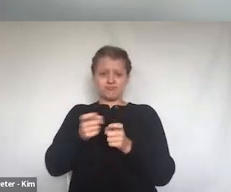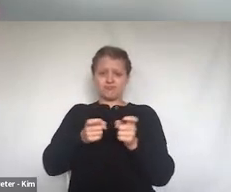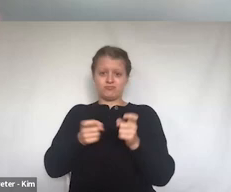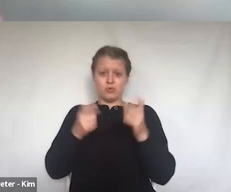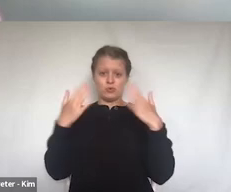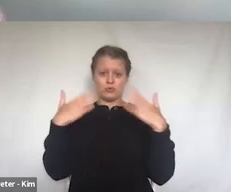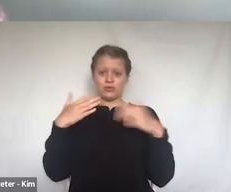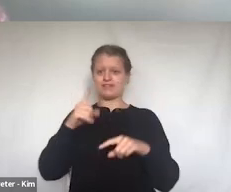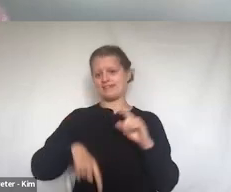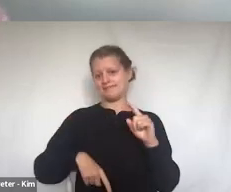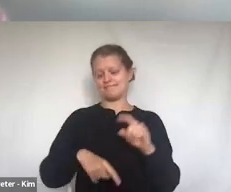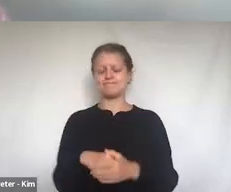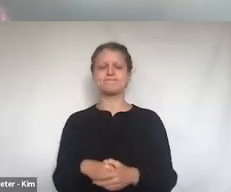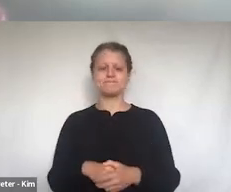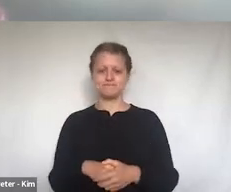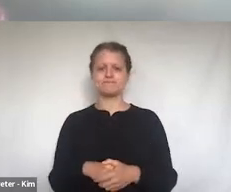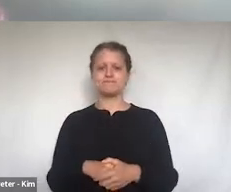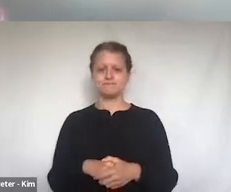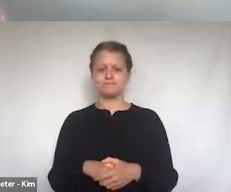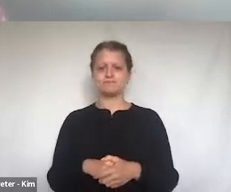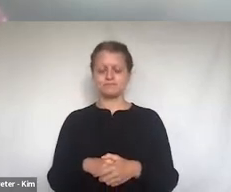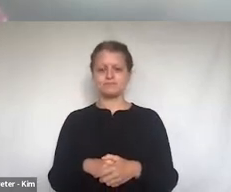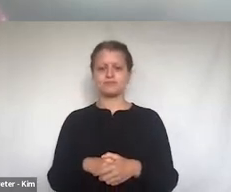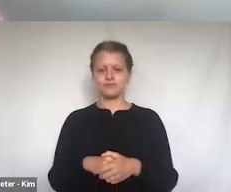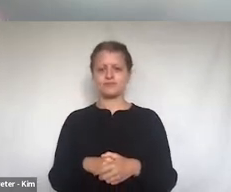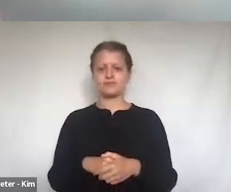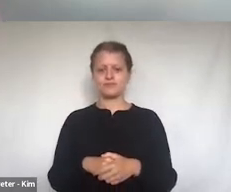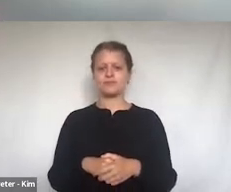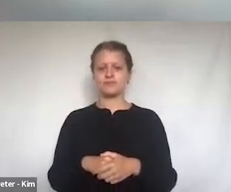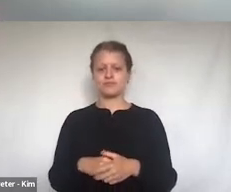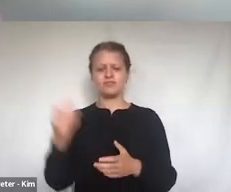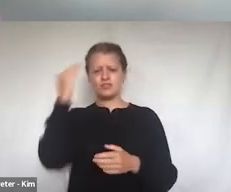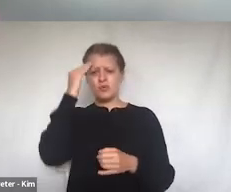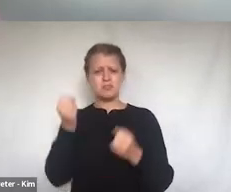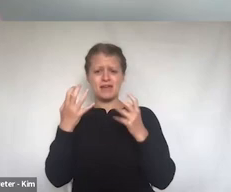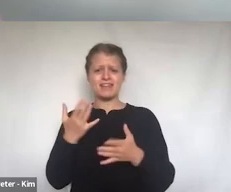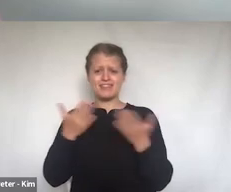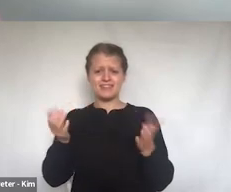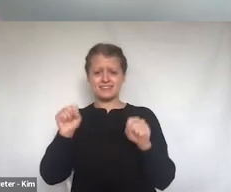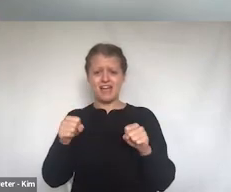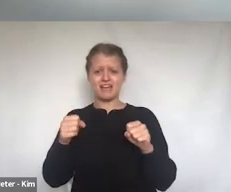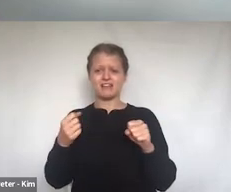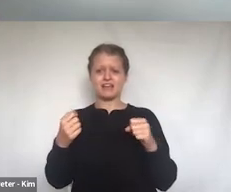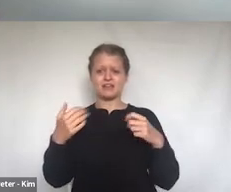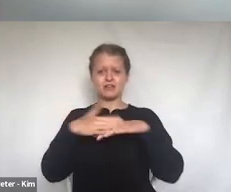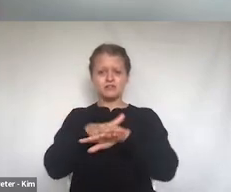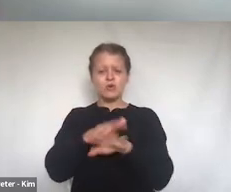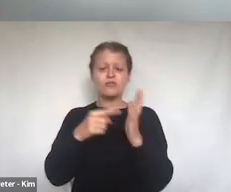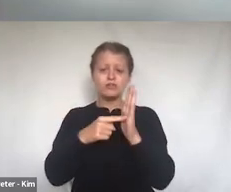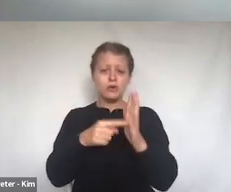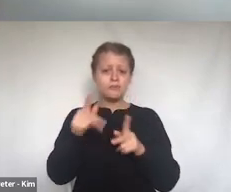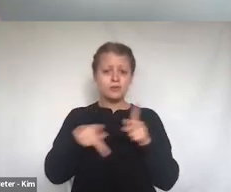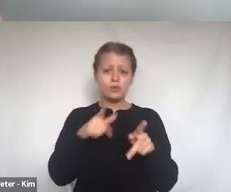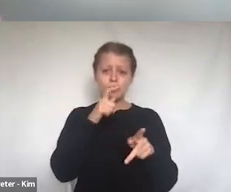I'm describing a lot of different risk factors, and these can also intersect as well. And we see that, for example, among people who use substances, and that